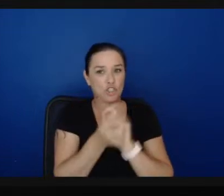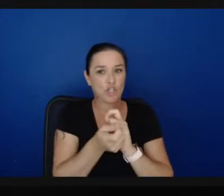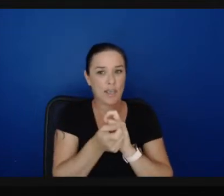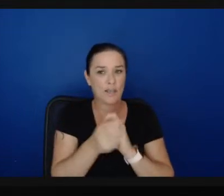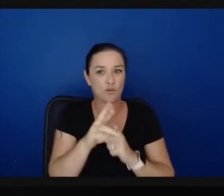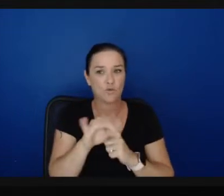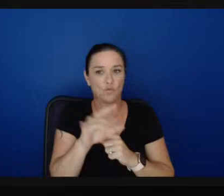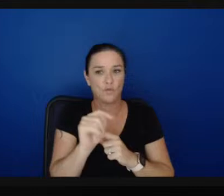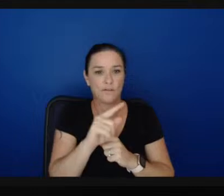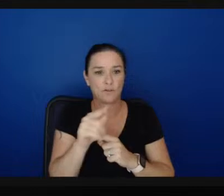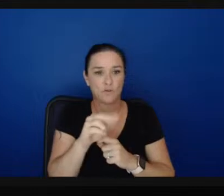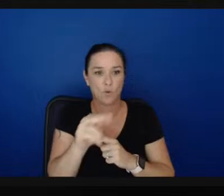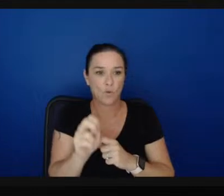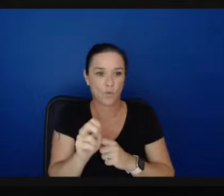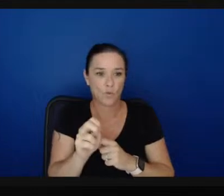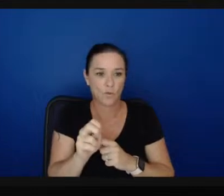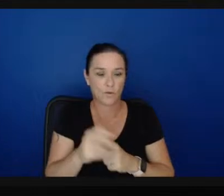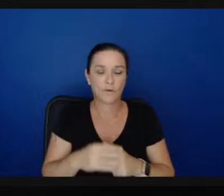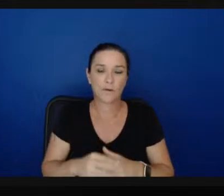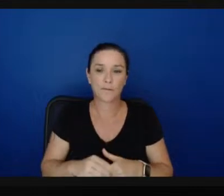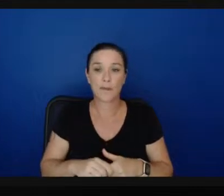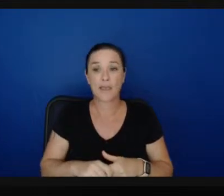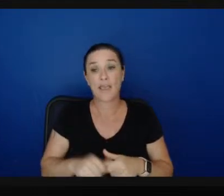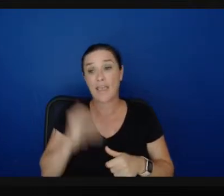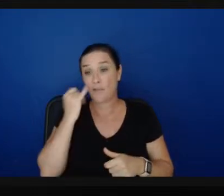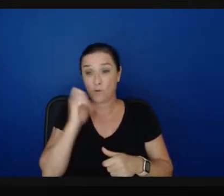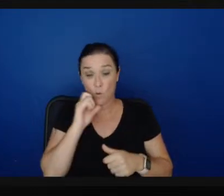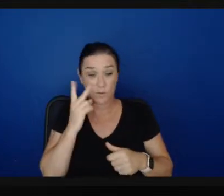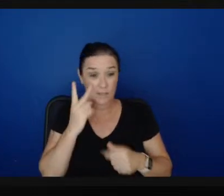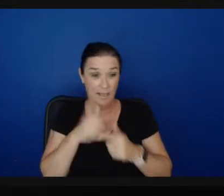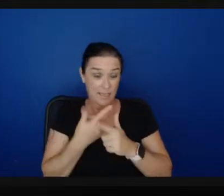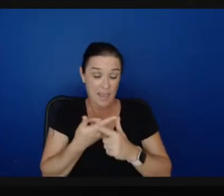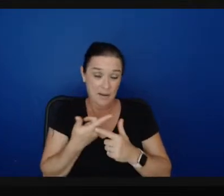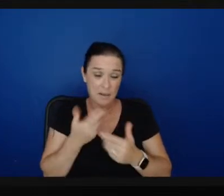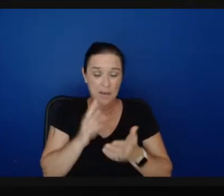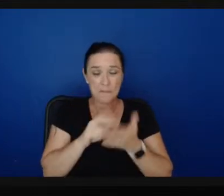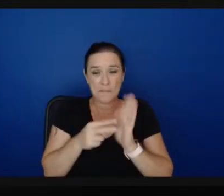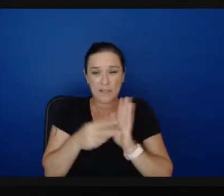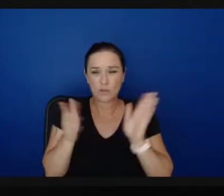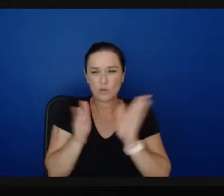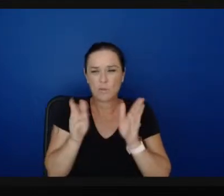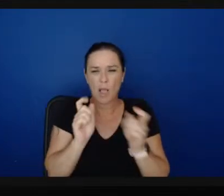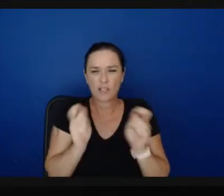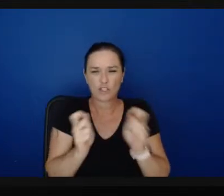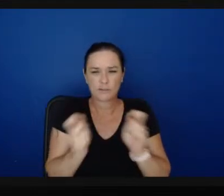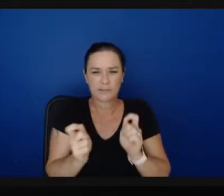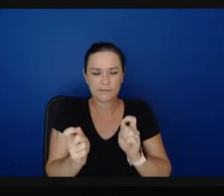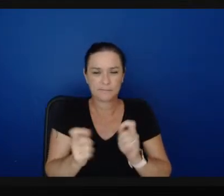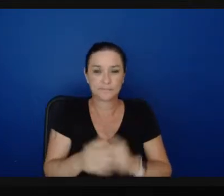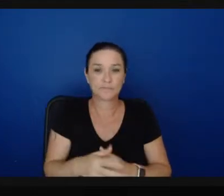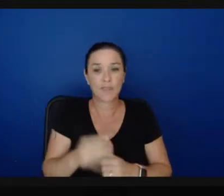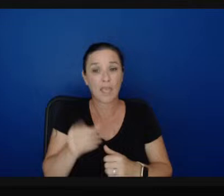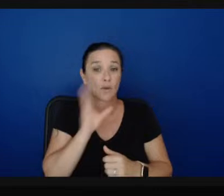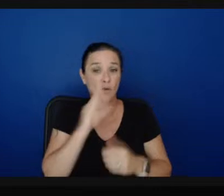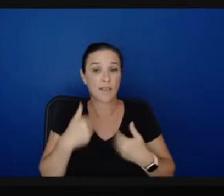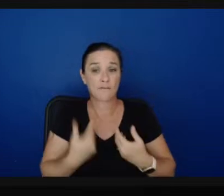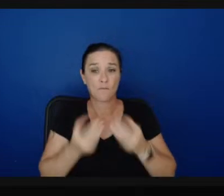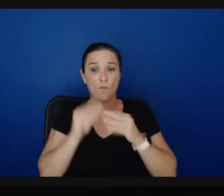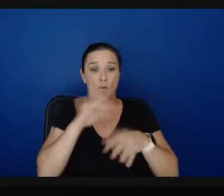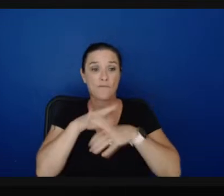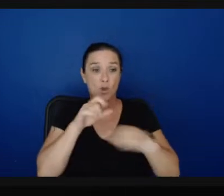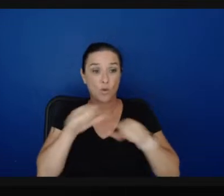then it was a smaller adjustment than that and didn't have that big an effect. And we'll have more of those earthquakes to